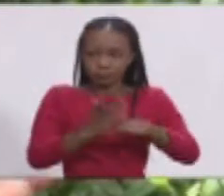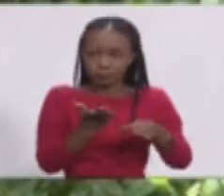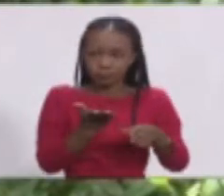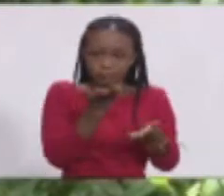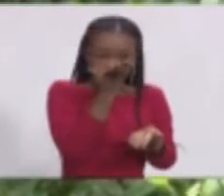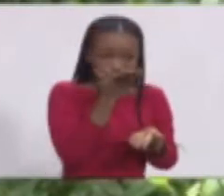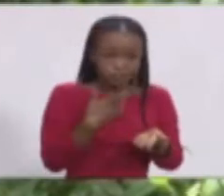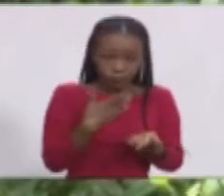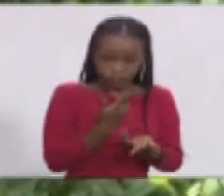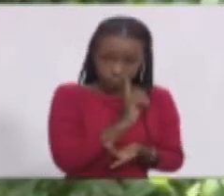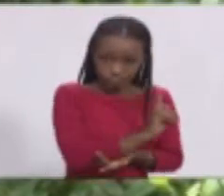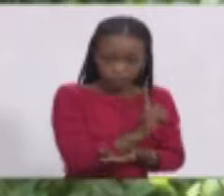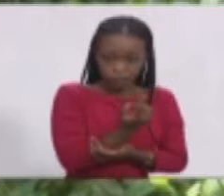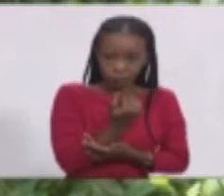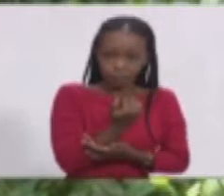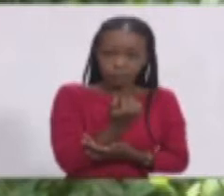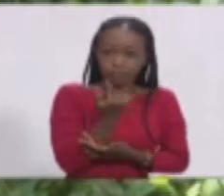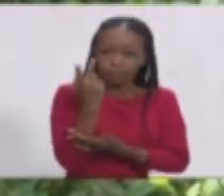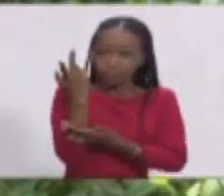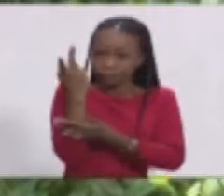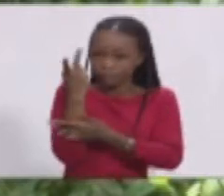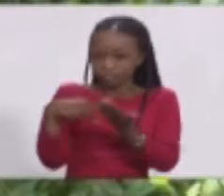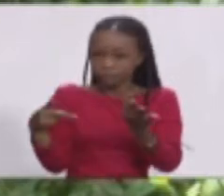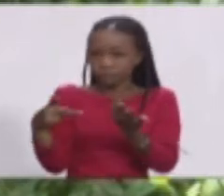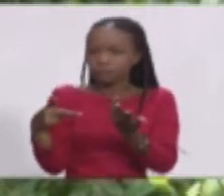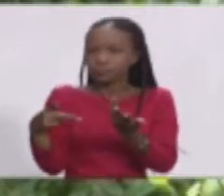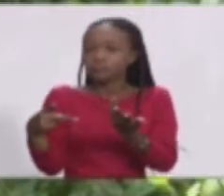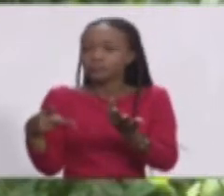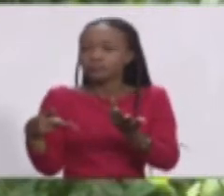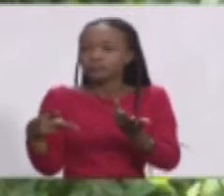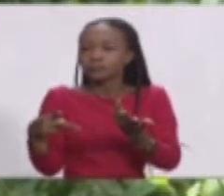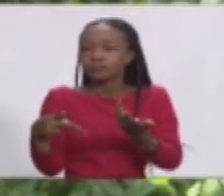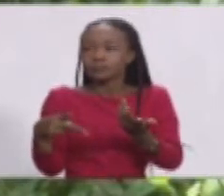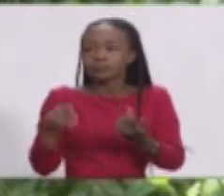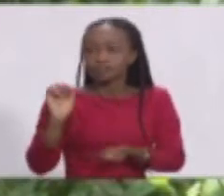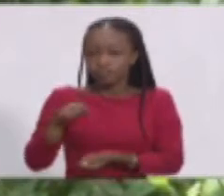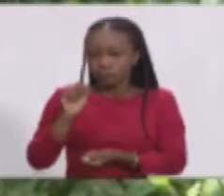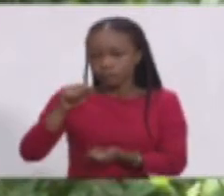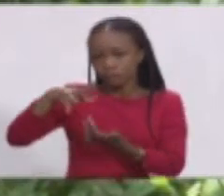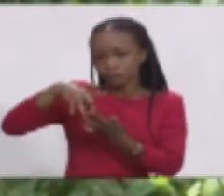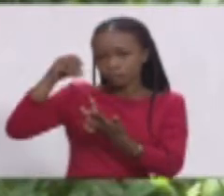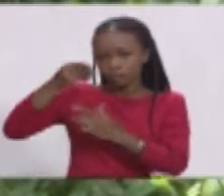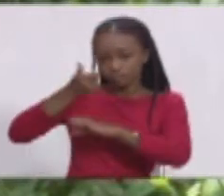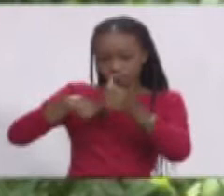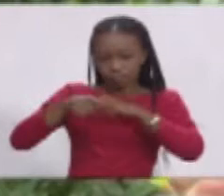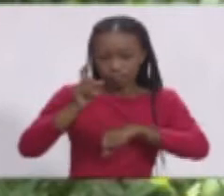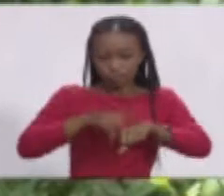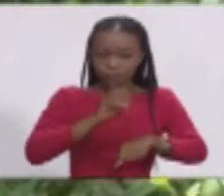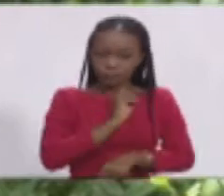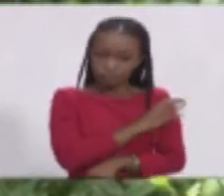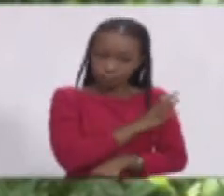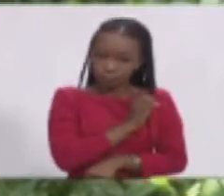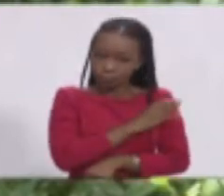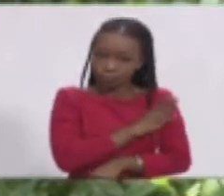balance we need is one of showing concern and being able to take action. If you panic or if you